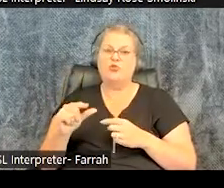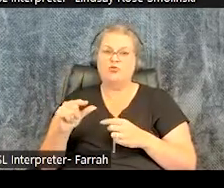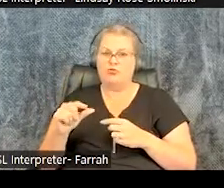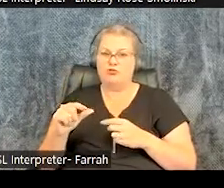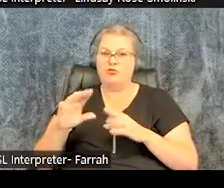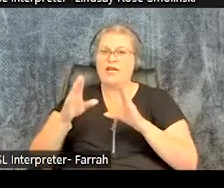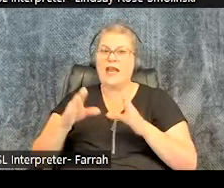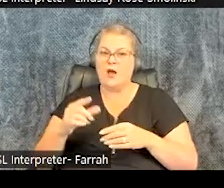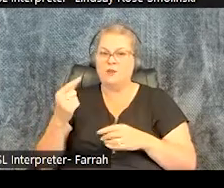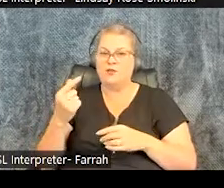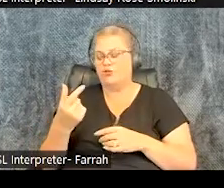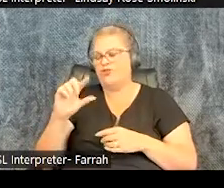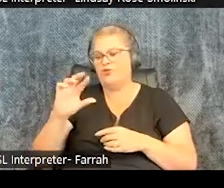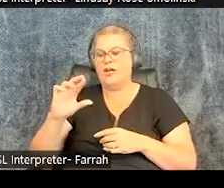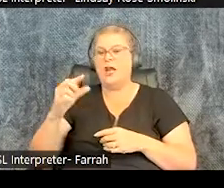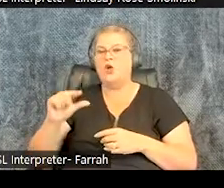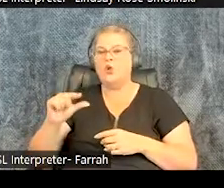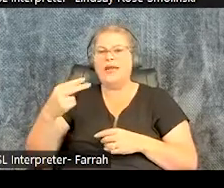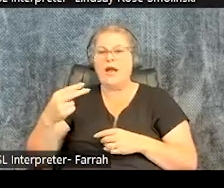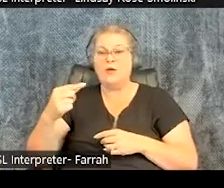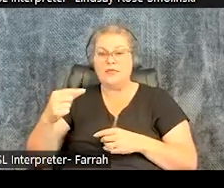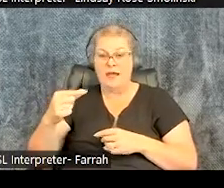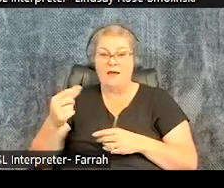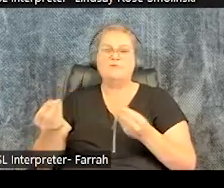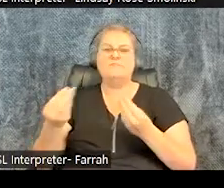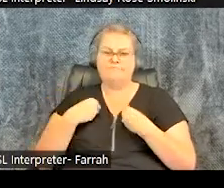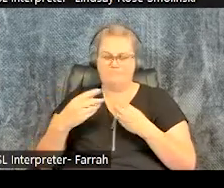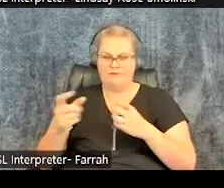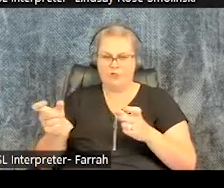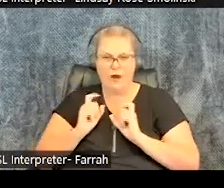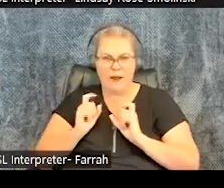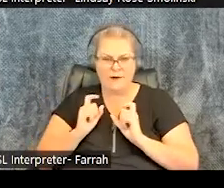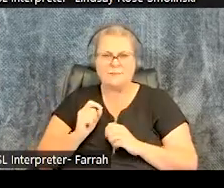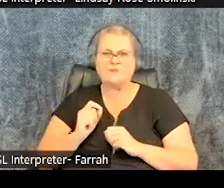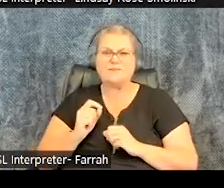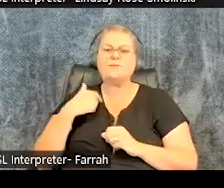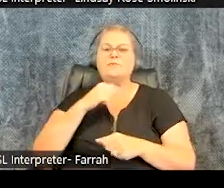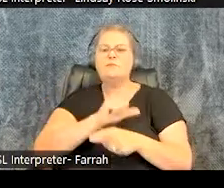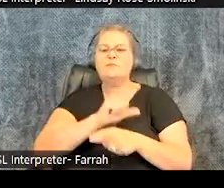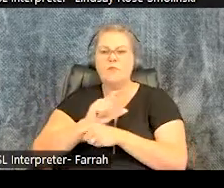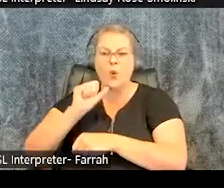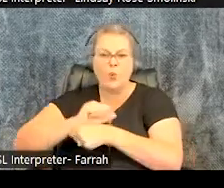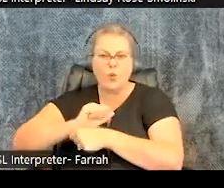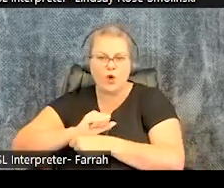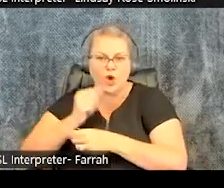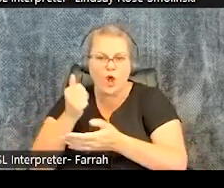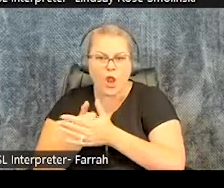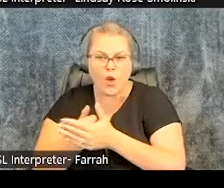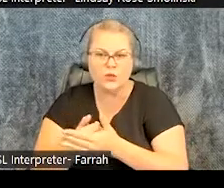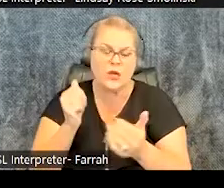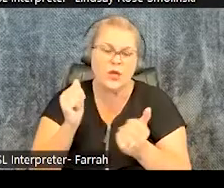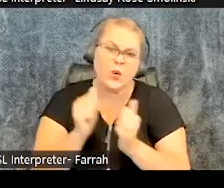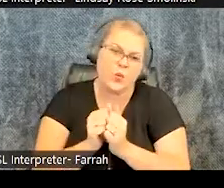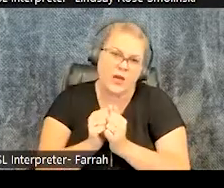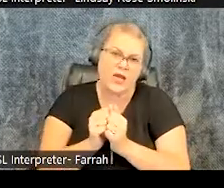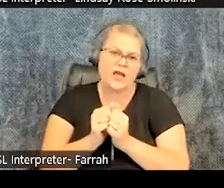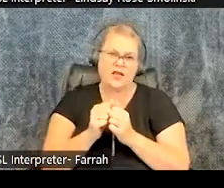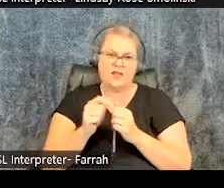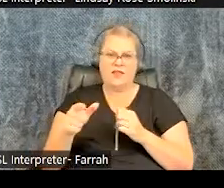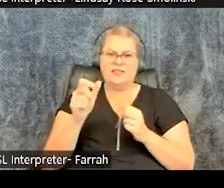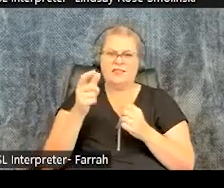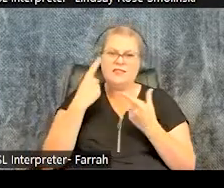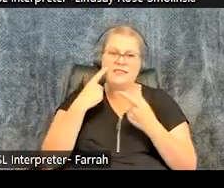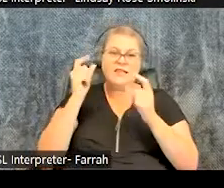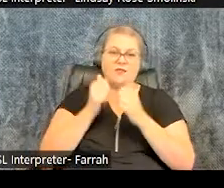bottle program. I also work closely with the legislative team in the successful passing of AB